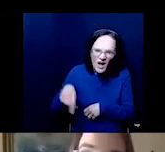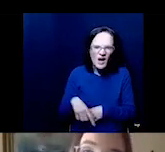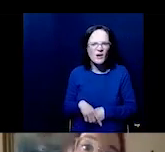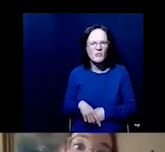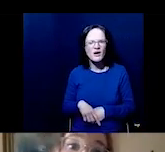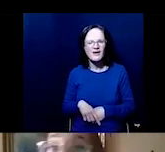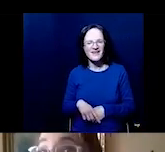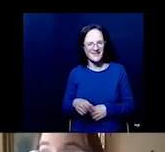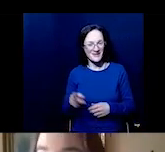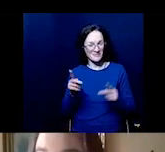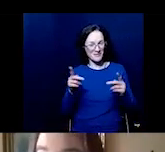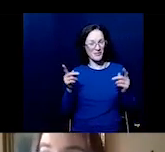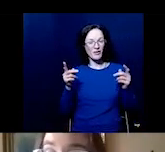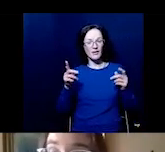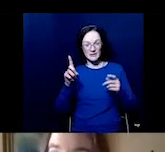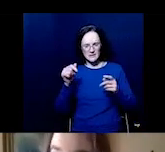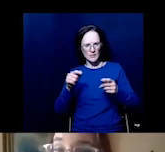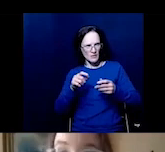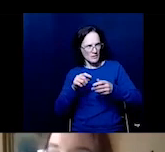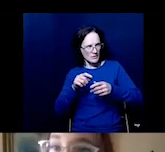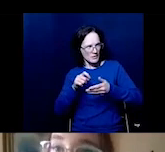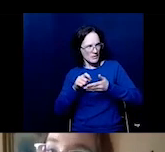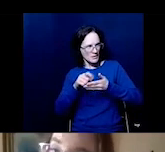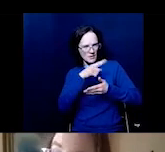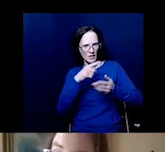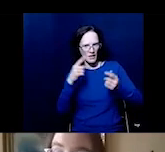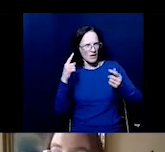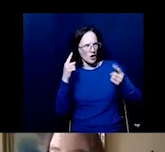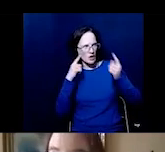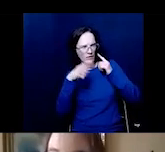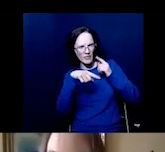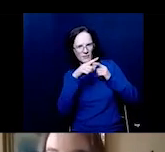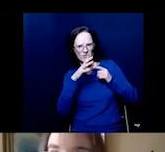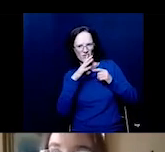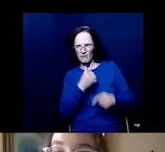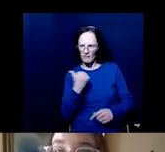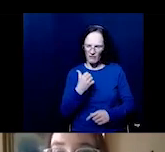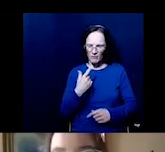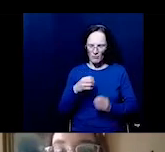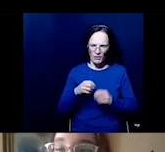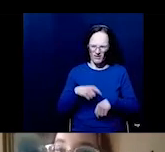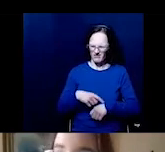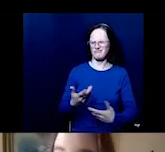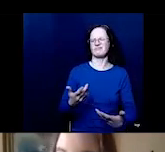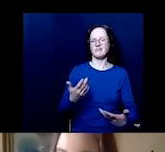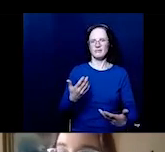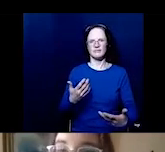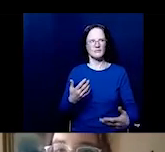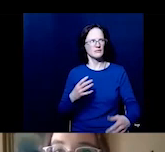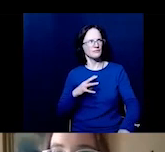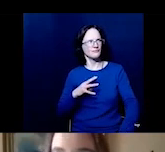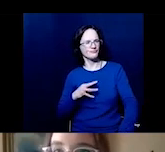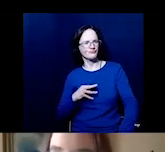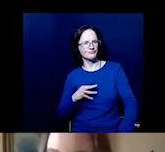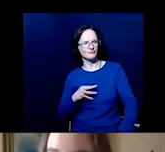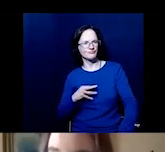that. We cannot count on them. There's a bunch of assumptions that we hear. Are there any other assumptions that